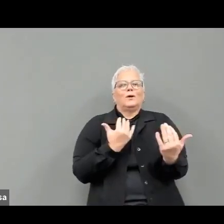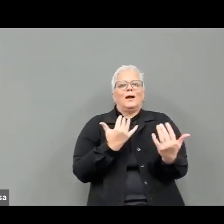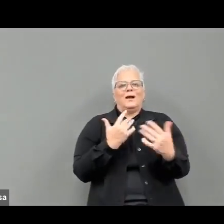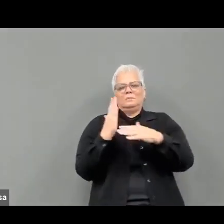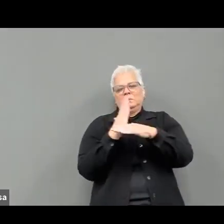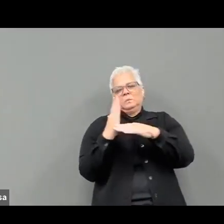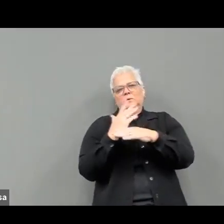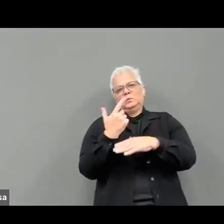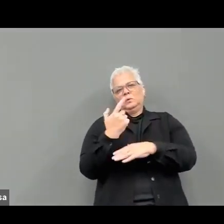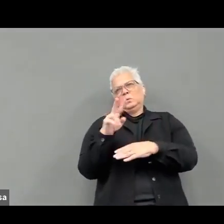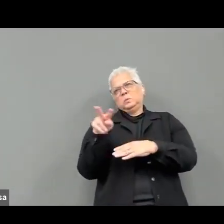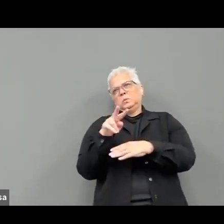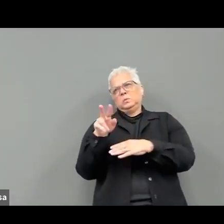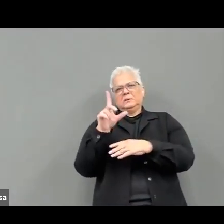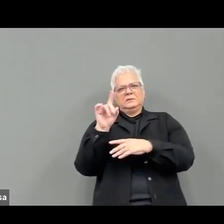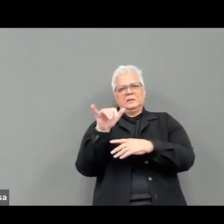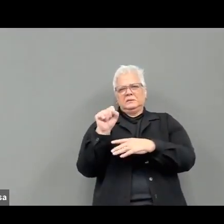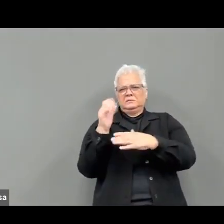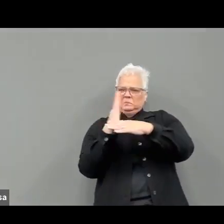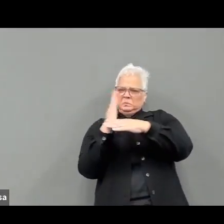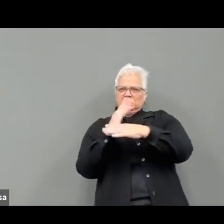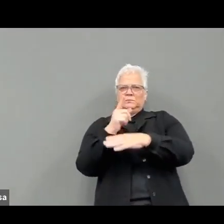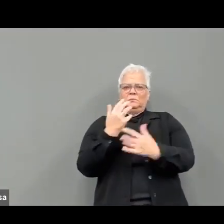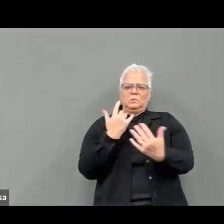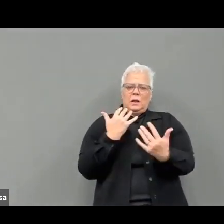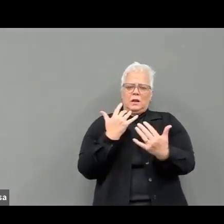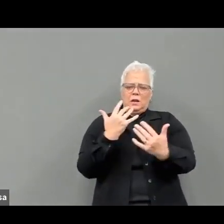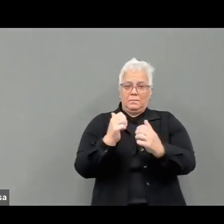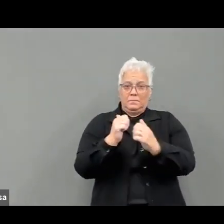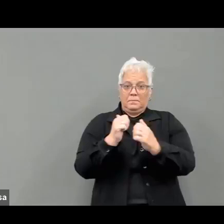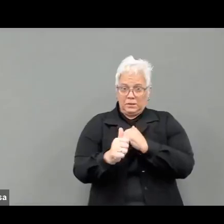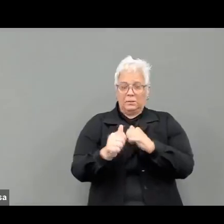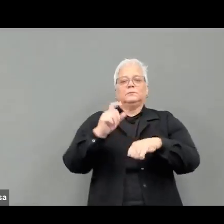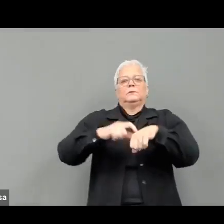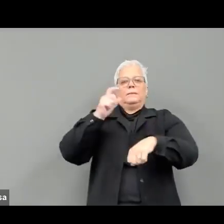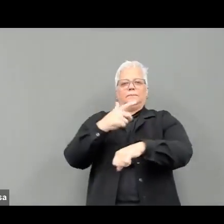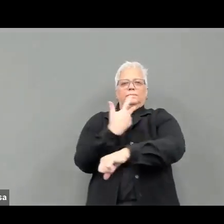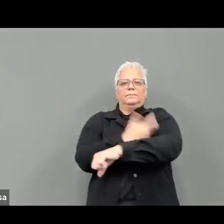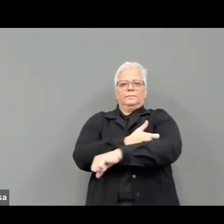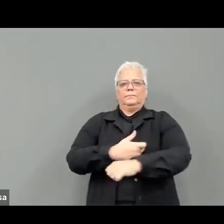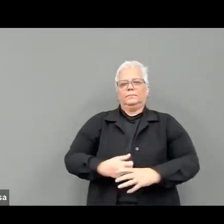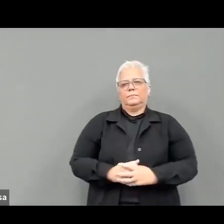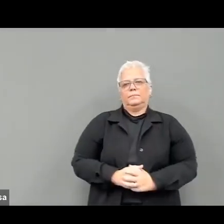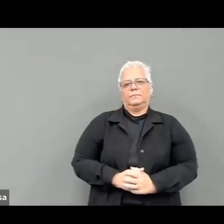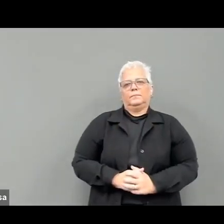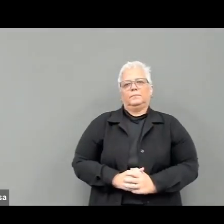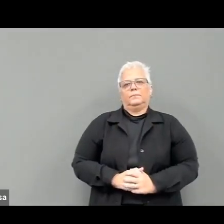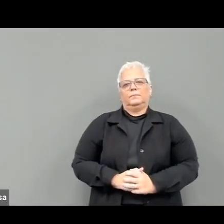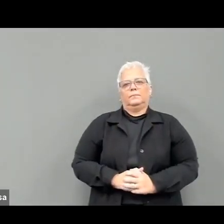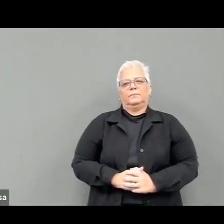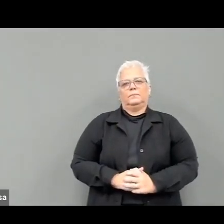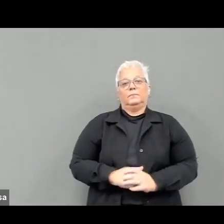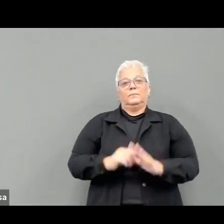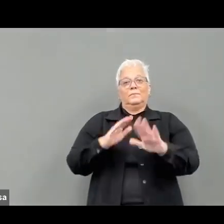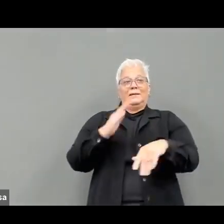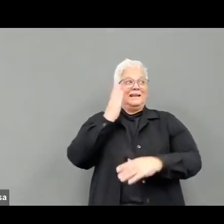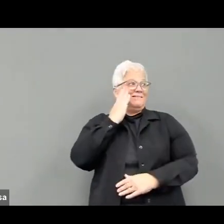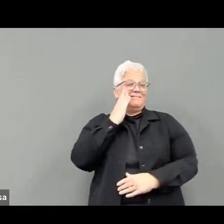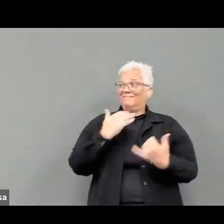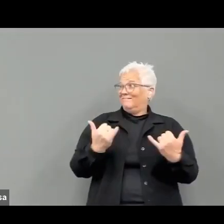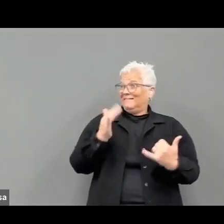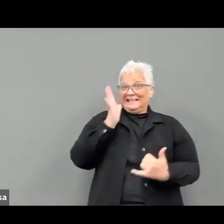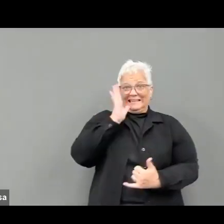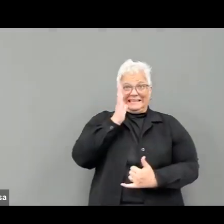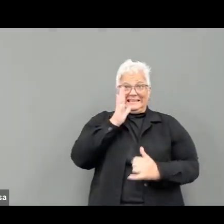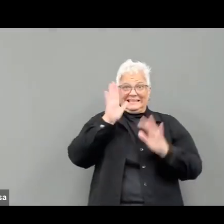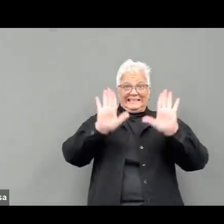We all know that the Super Bowl is coming up this Sunday. COVID-19 continues to spread efficiently in our community. It's important to